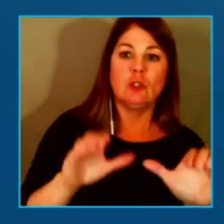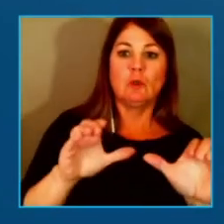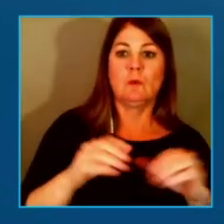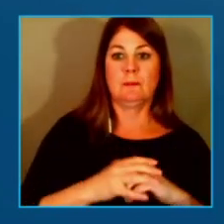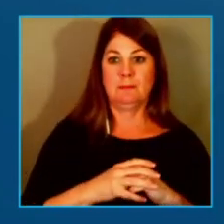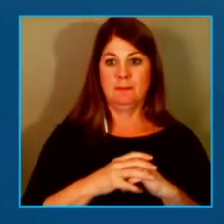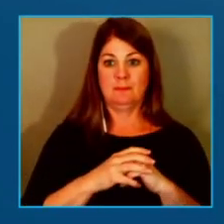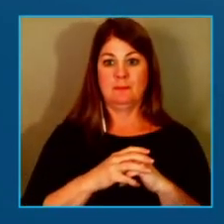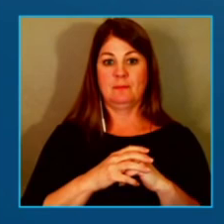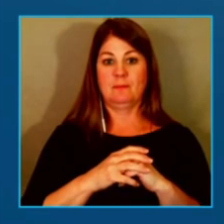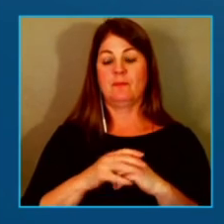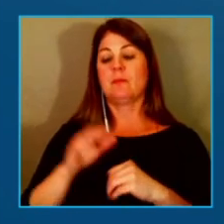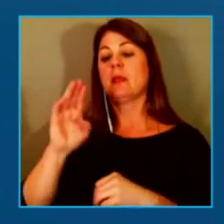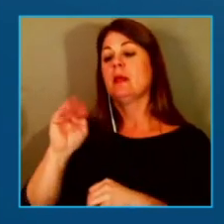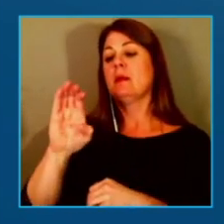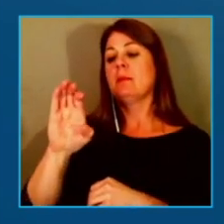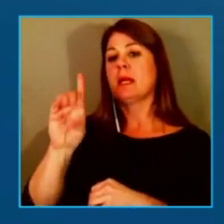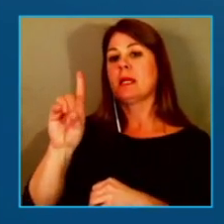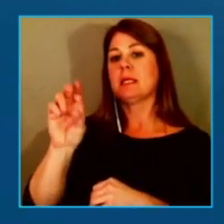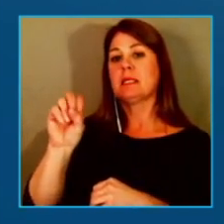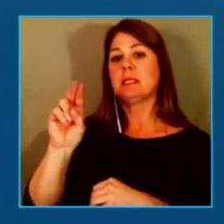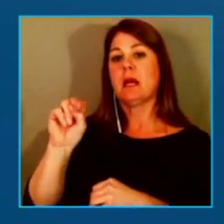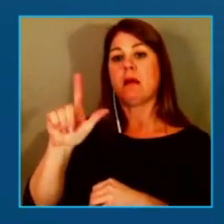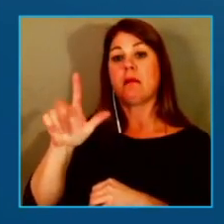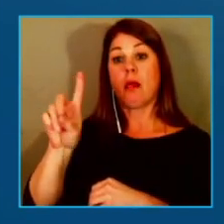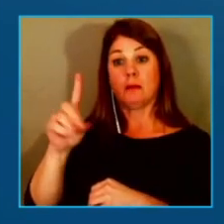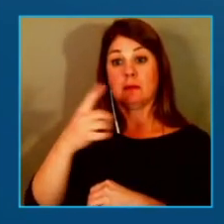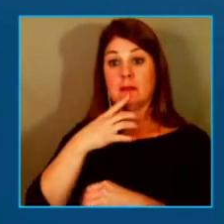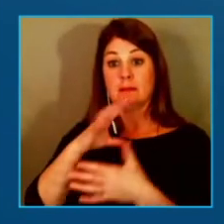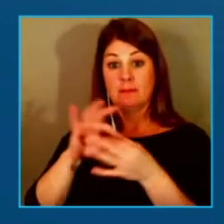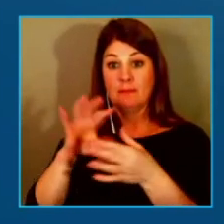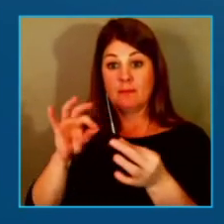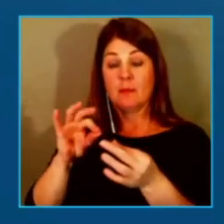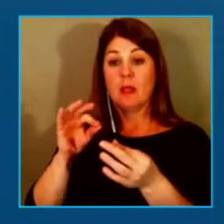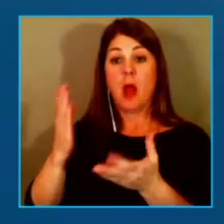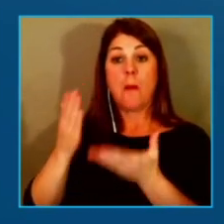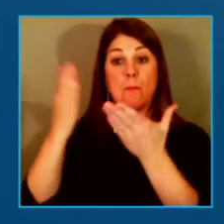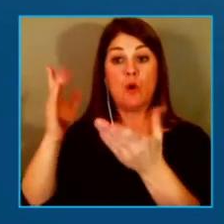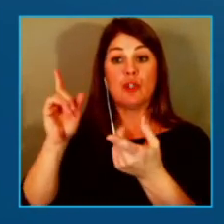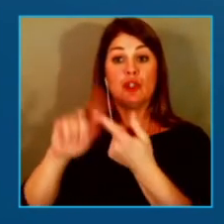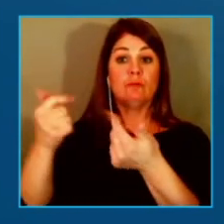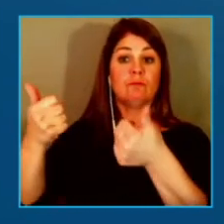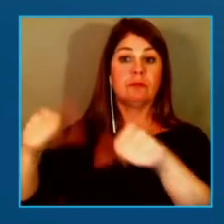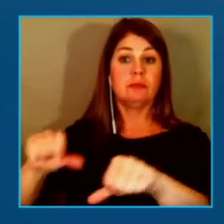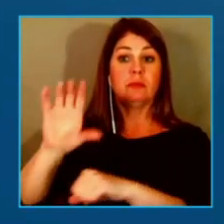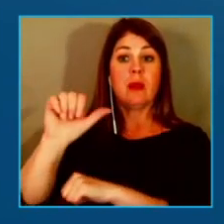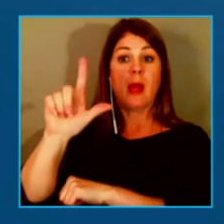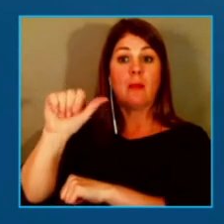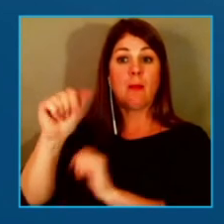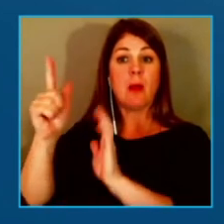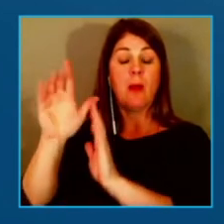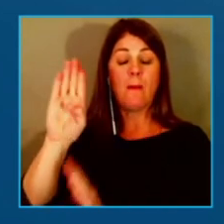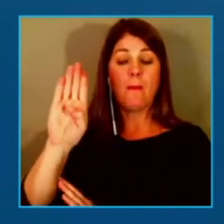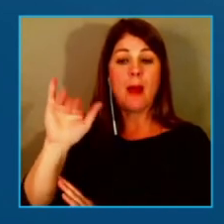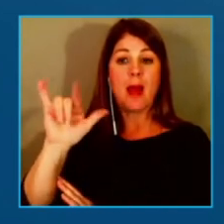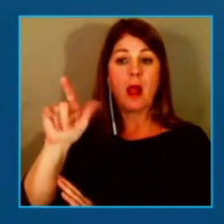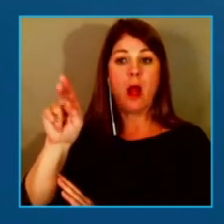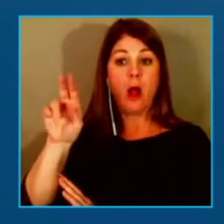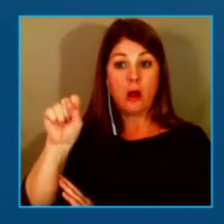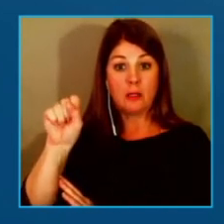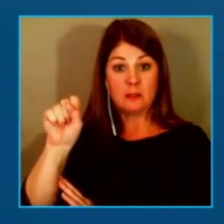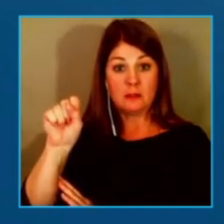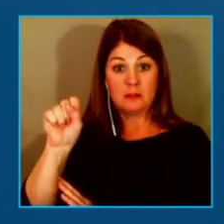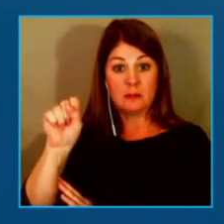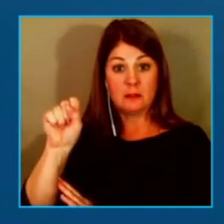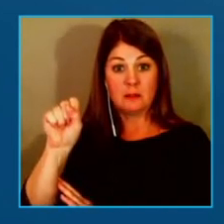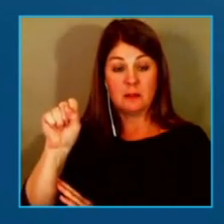Mr. McDonald made the motion to reject the Alabama bylaws, and after Mr. Liu